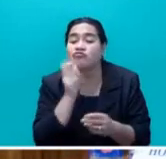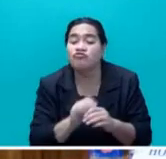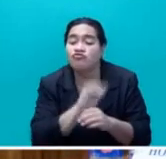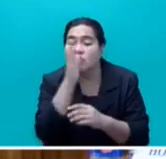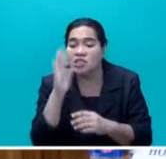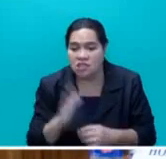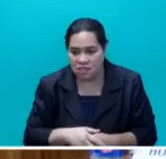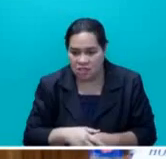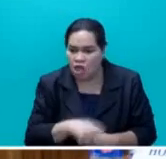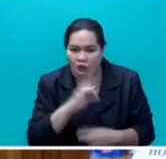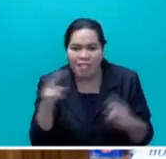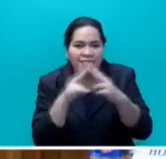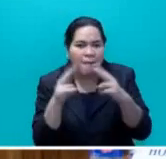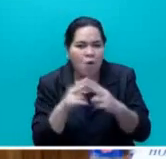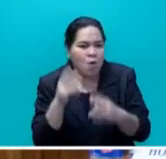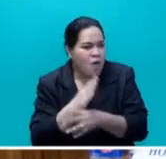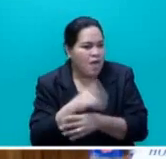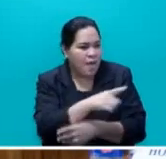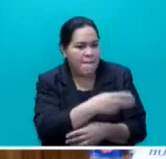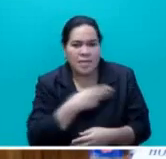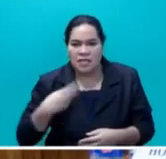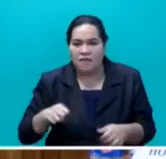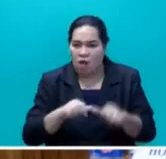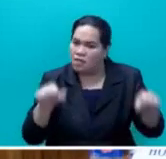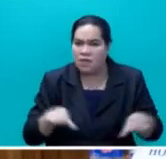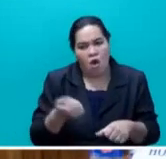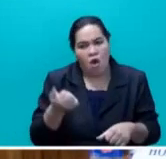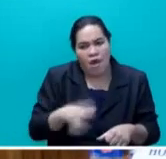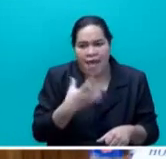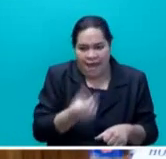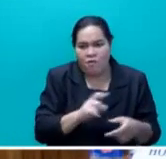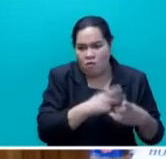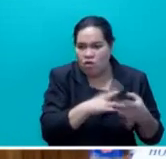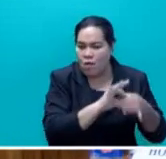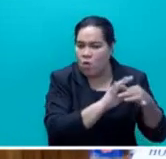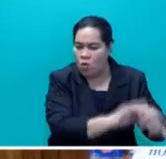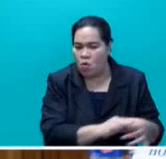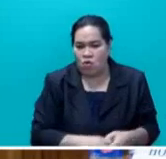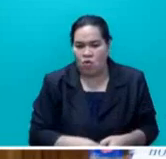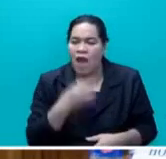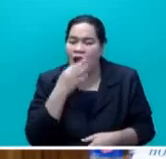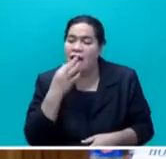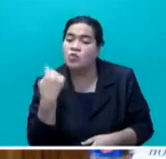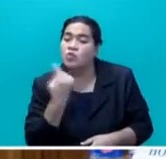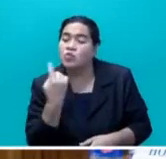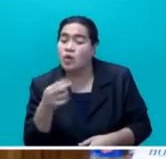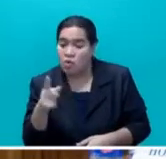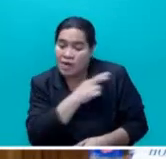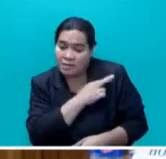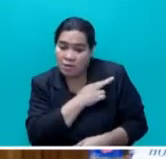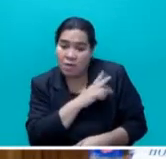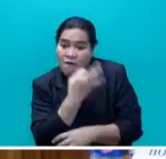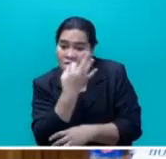not duplicate the mandate of the Ministry of Agriculture? Mr. Speaker, I would urge the Prime Minister, as the Minister responsible for forestry,